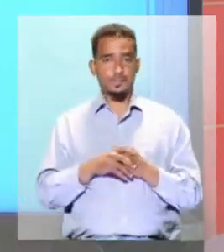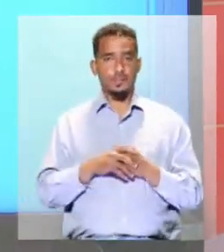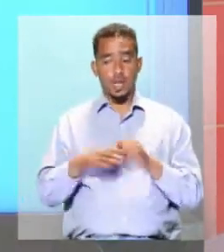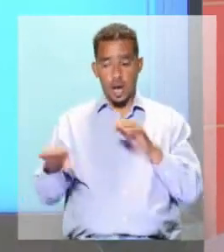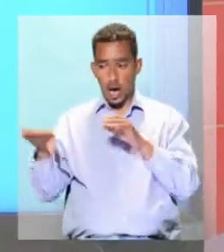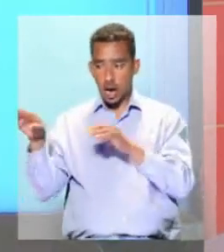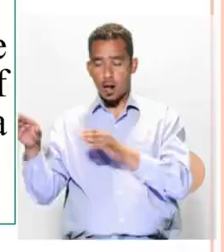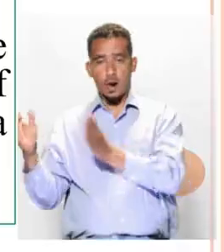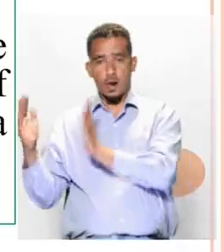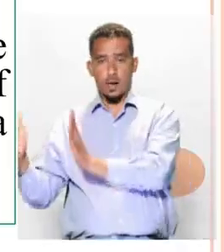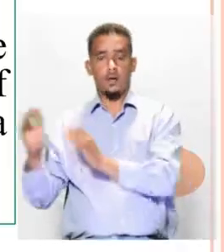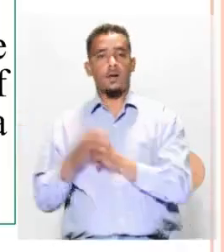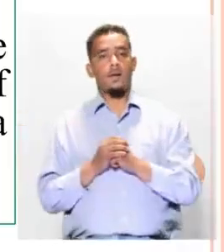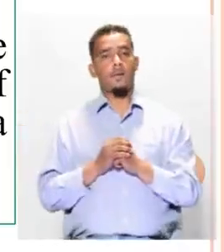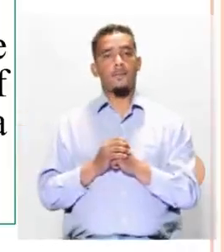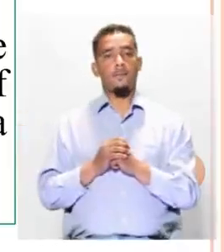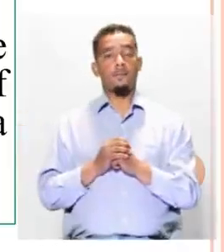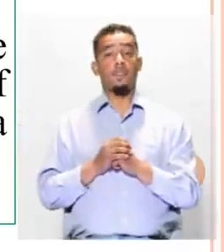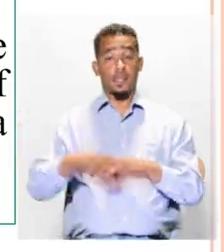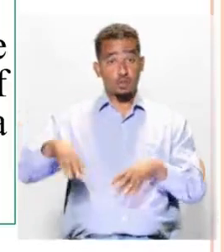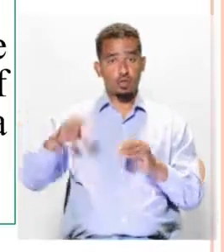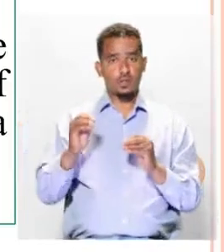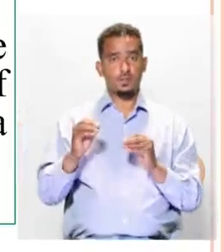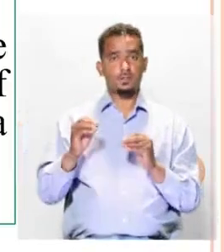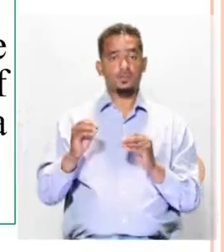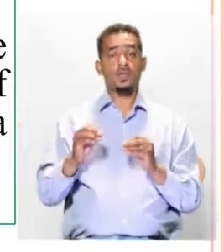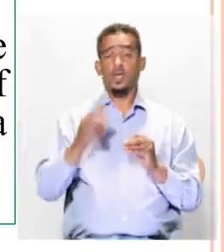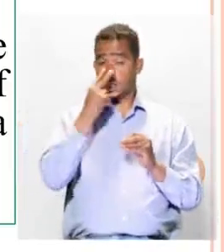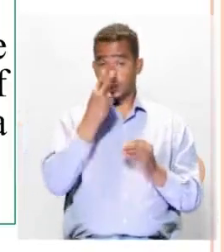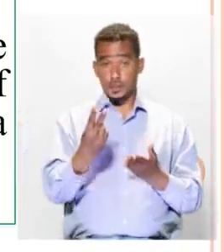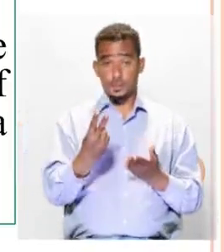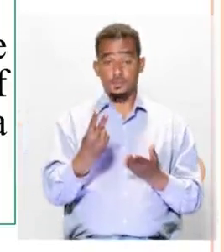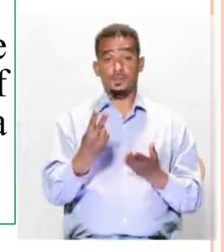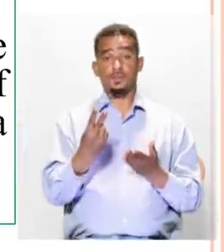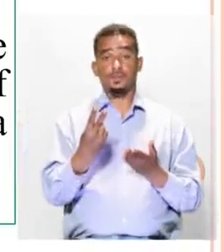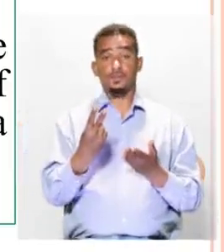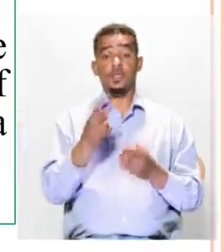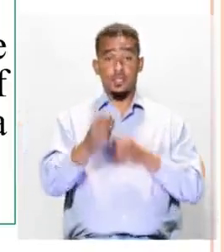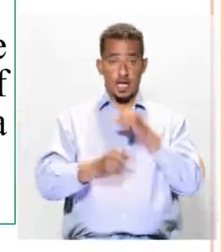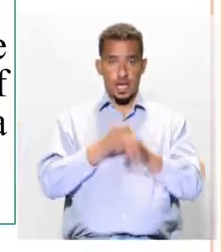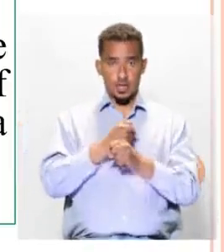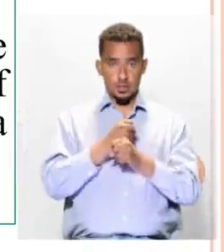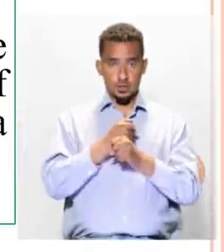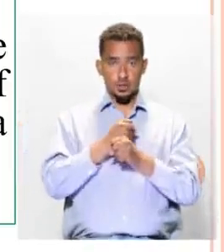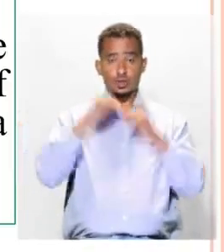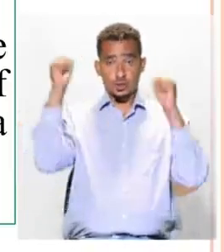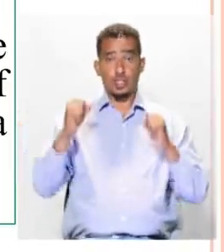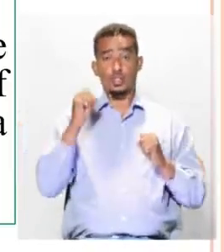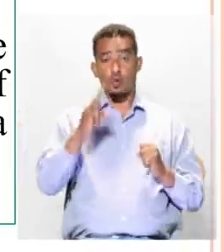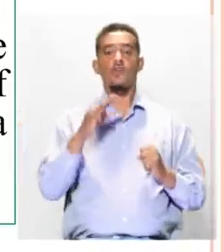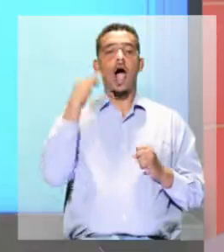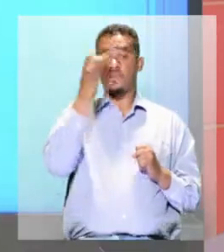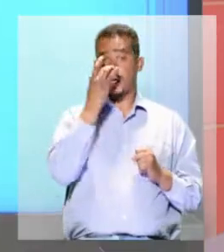cultural characteristics. Students, let us see the age structure of